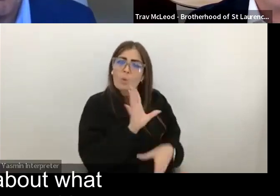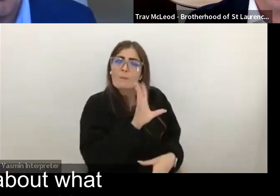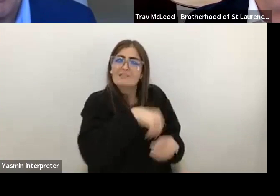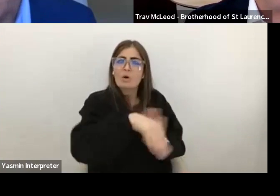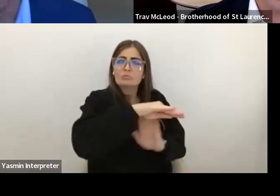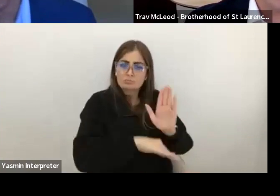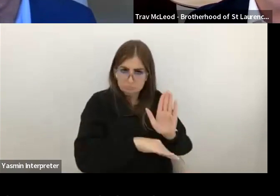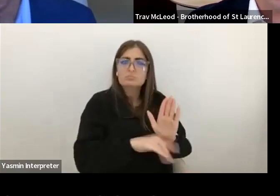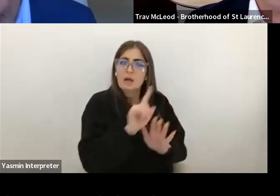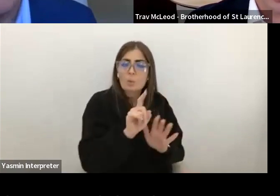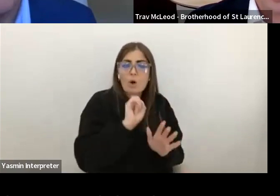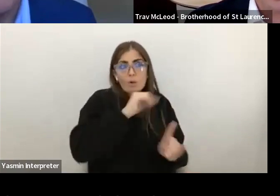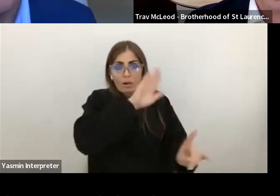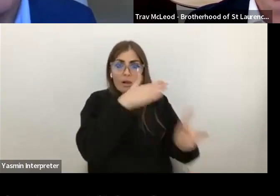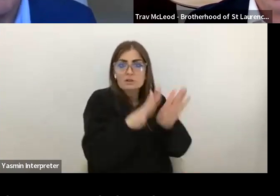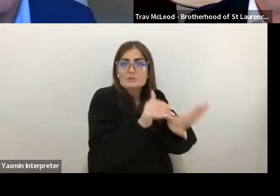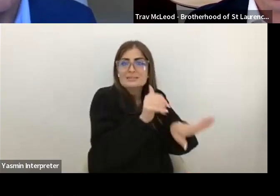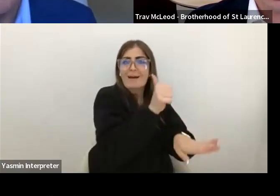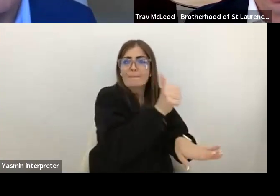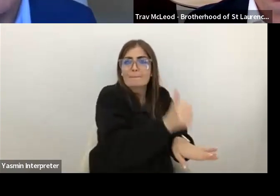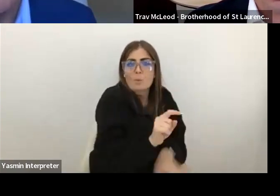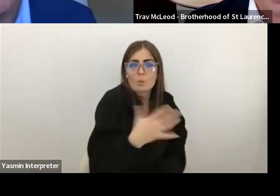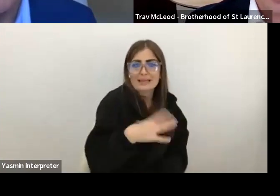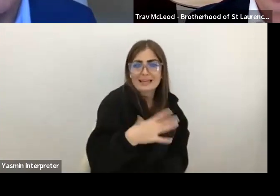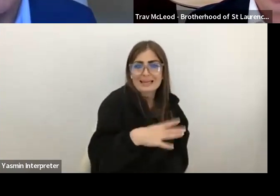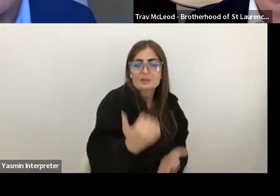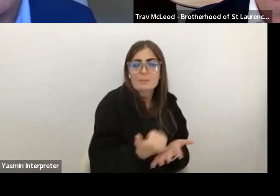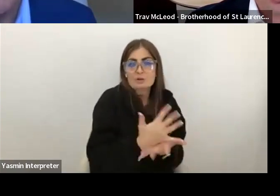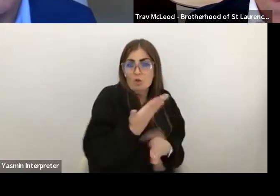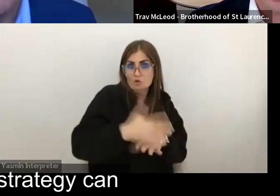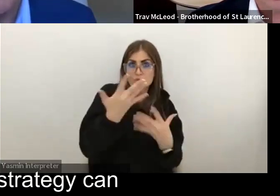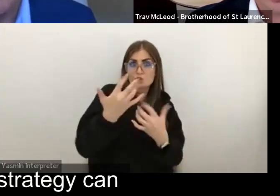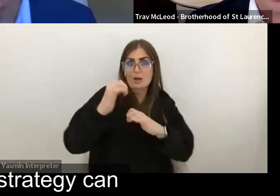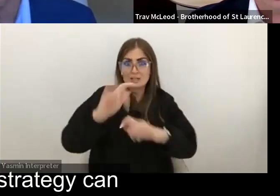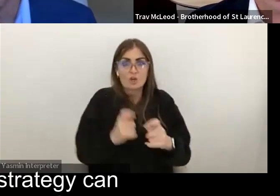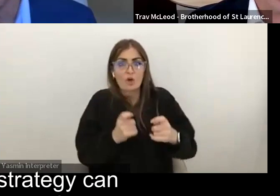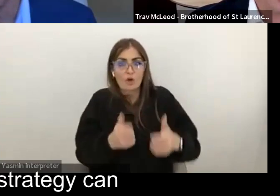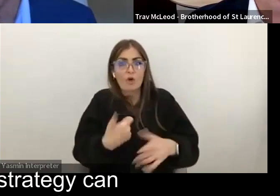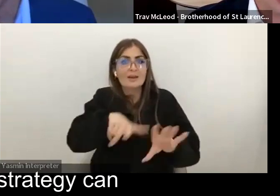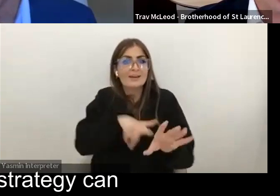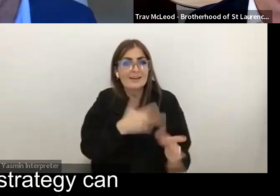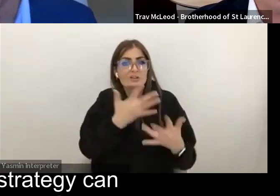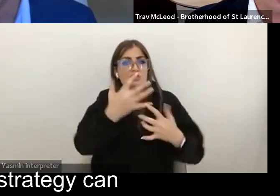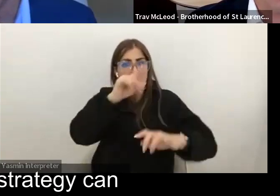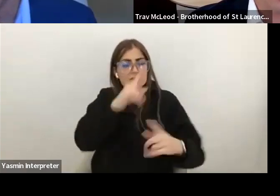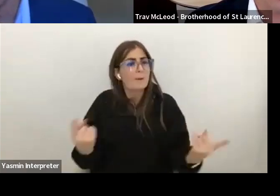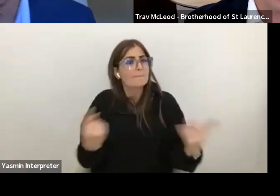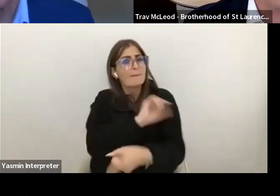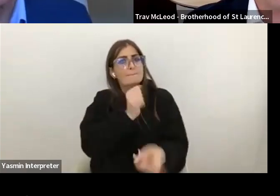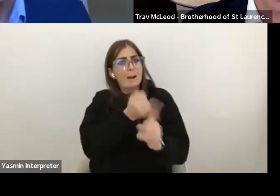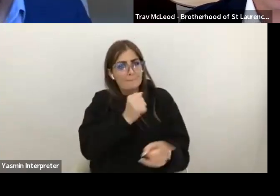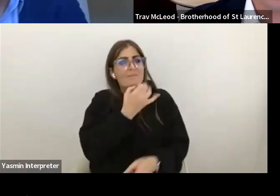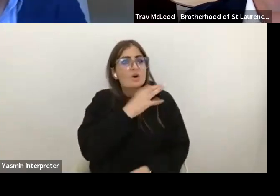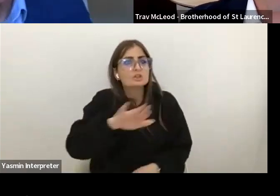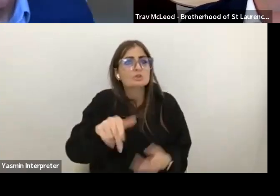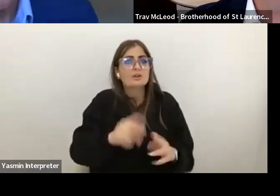entitlement and what it would take to put it in place so that the new strategy, early years strategy, can really be a game changer for kids